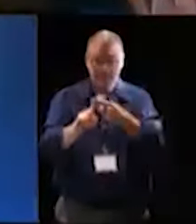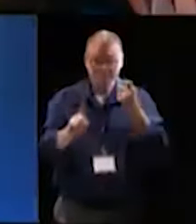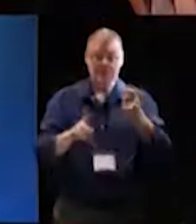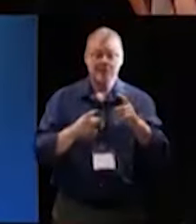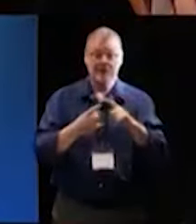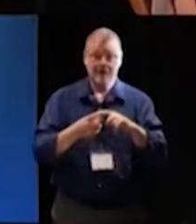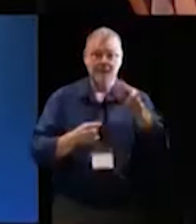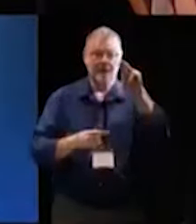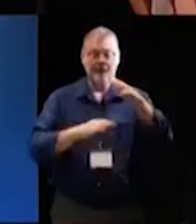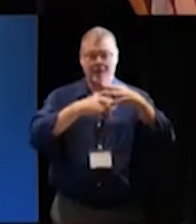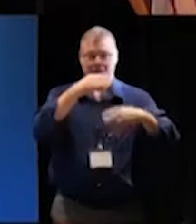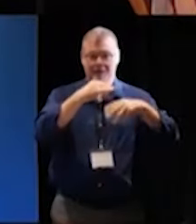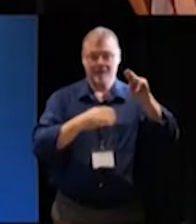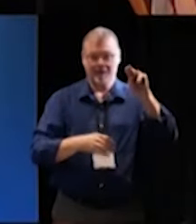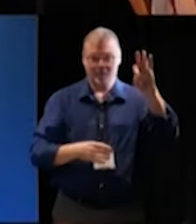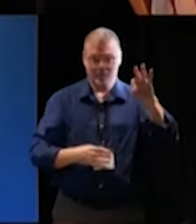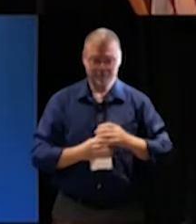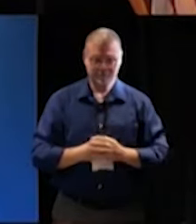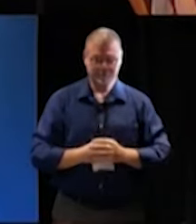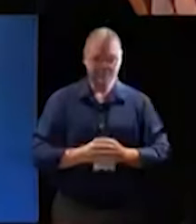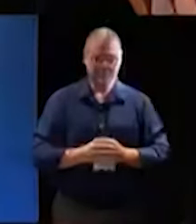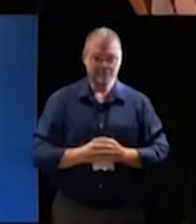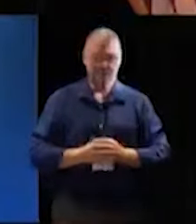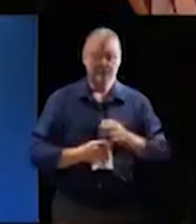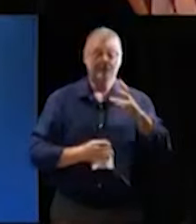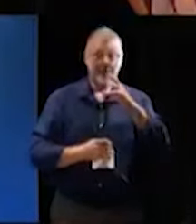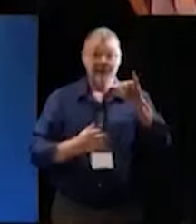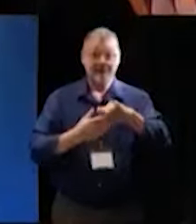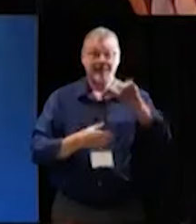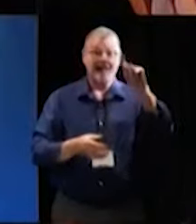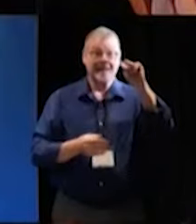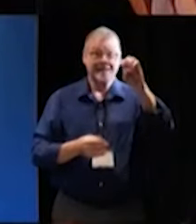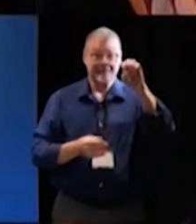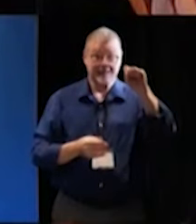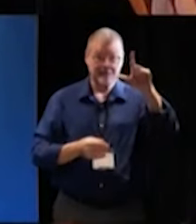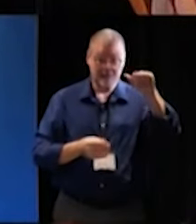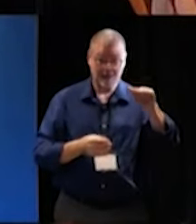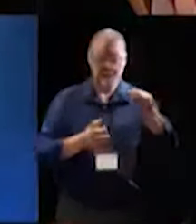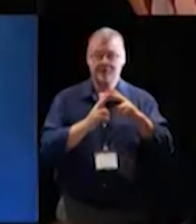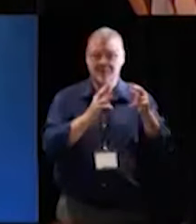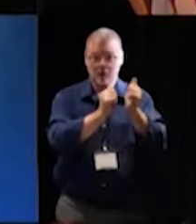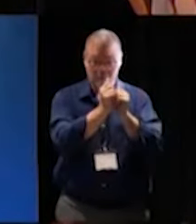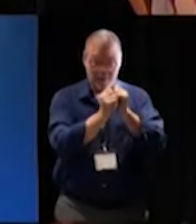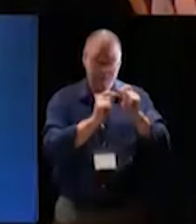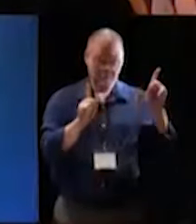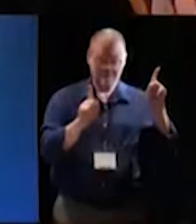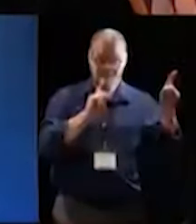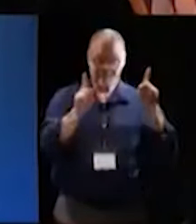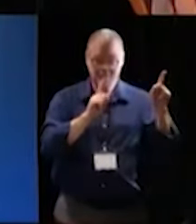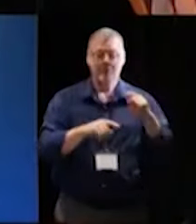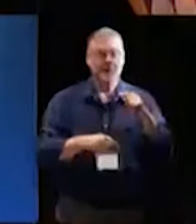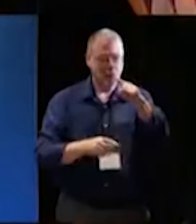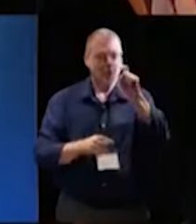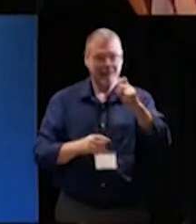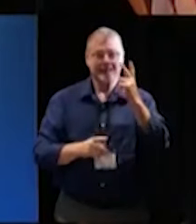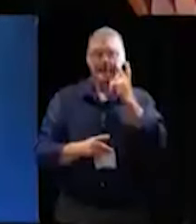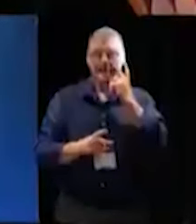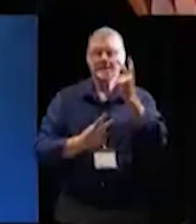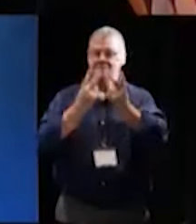of Niagara Falls. And this is where Tesla, who is very competitive with Thomas Edison, and you need to go see the visitor